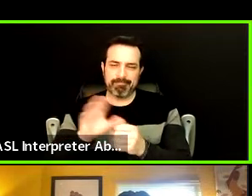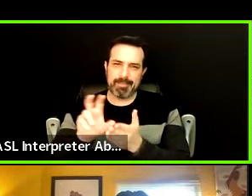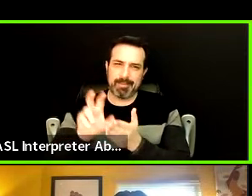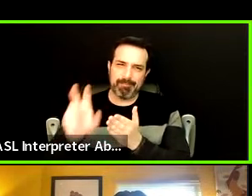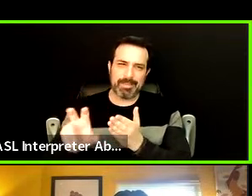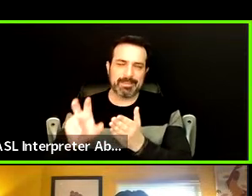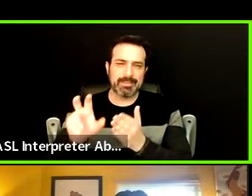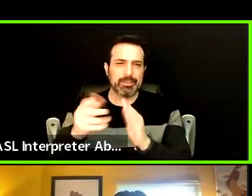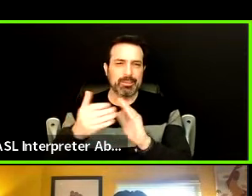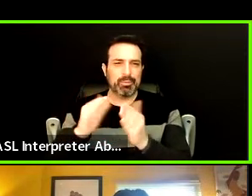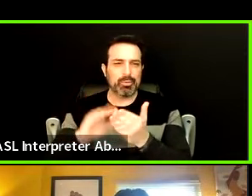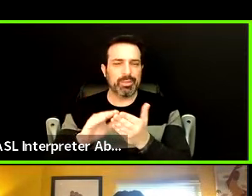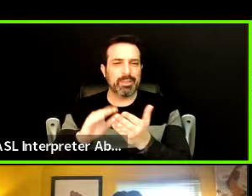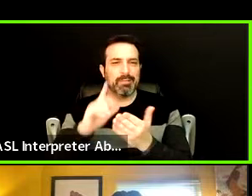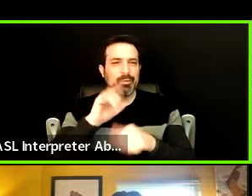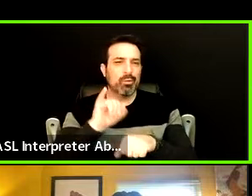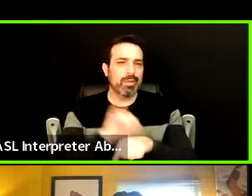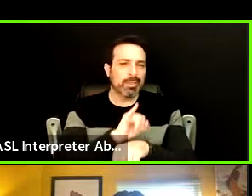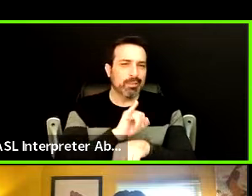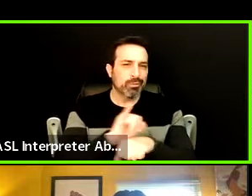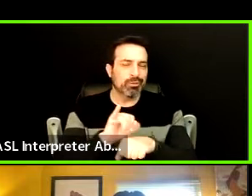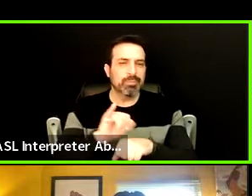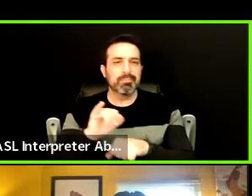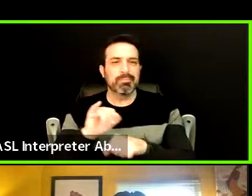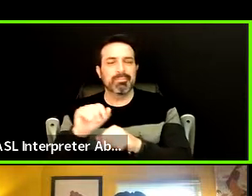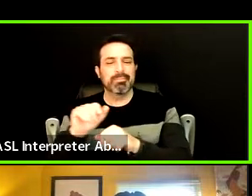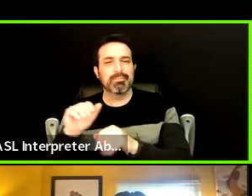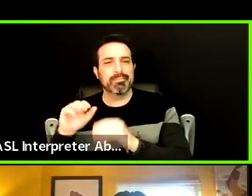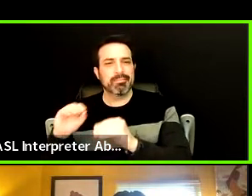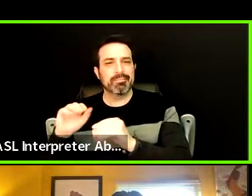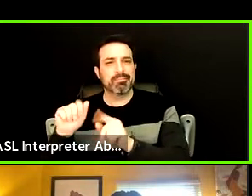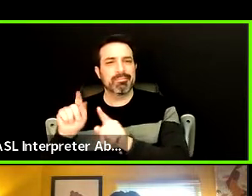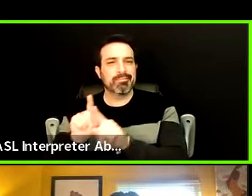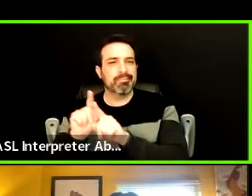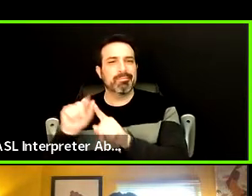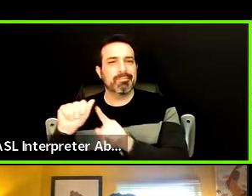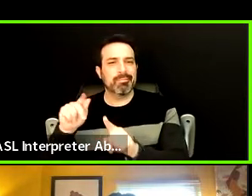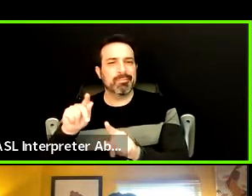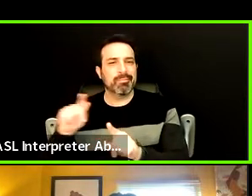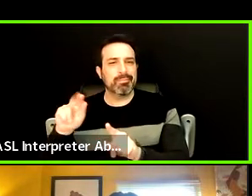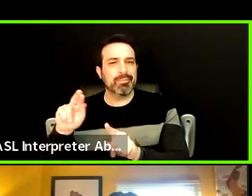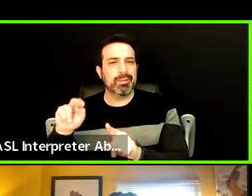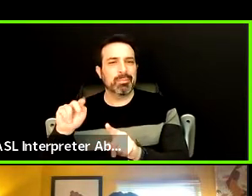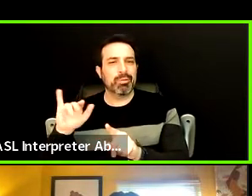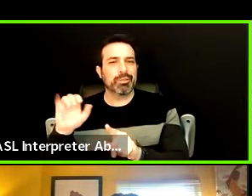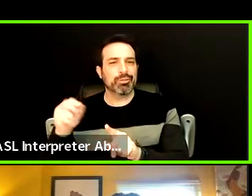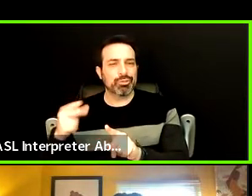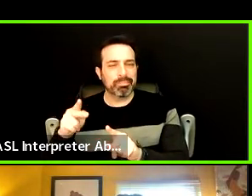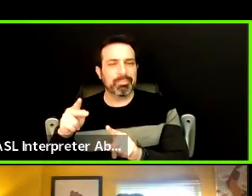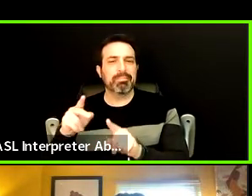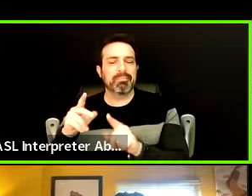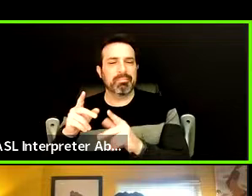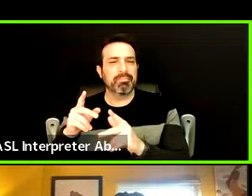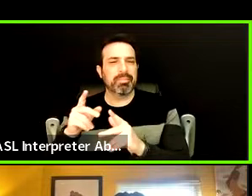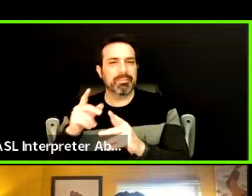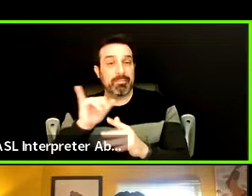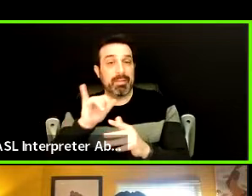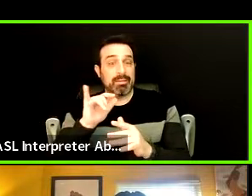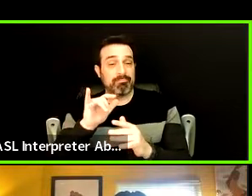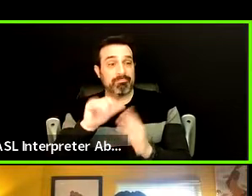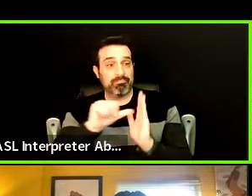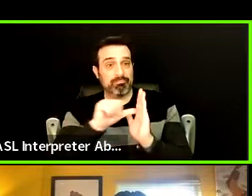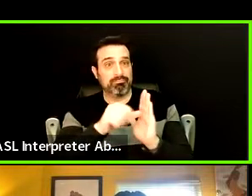looks like when it comes to internships, apprenticeships, things of that nature, but not just outlining a little bit more of what that commitment looks like,